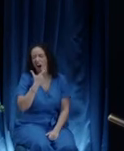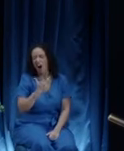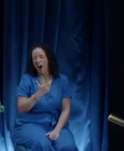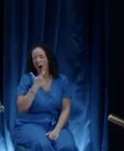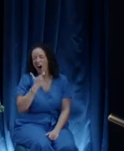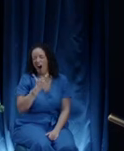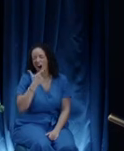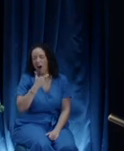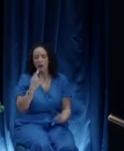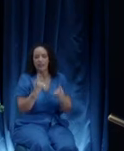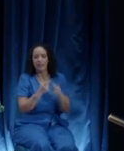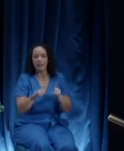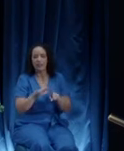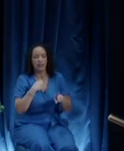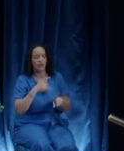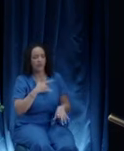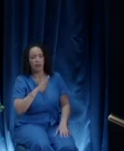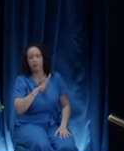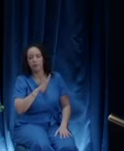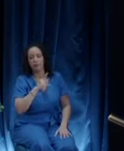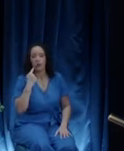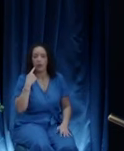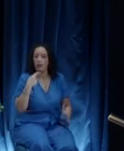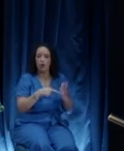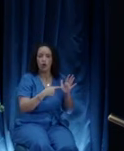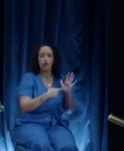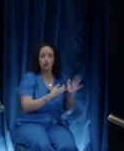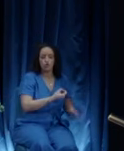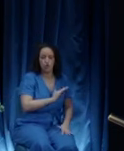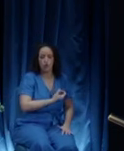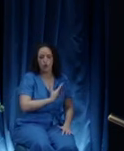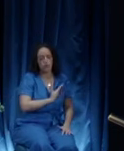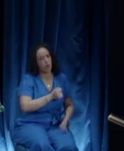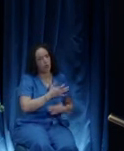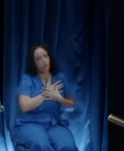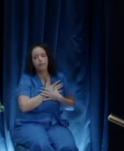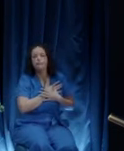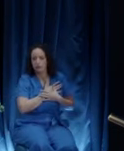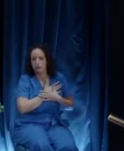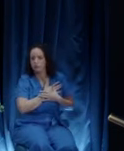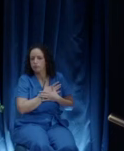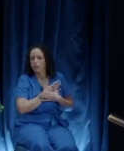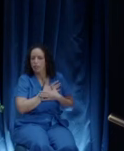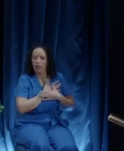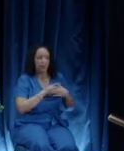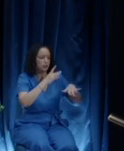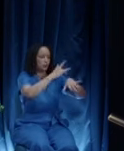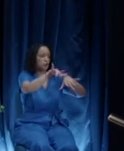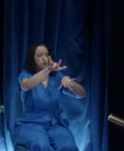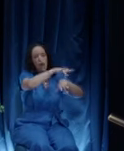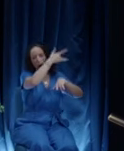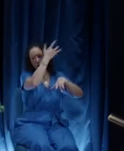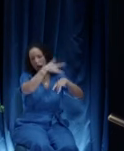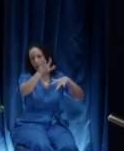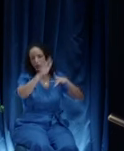I'm much more sympathetic to that. Oh, no, I think the Tudors were all for it. Mm-hmm. But again, that's partly because, especially under Henry VII, I mean,